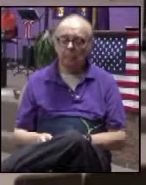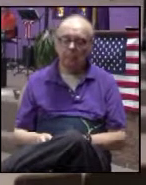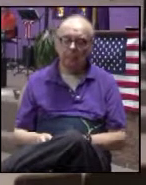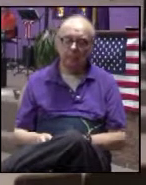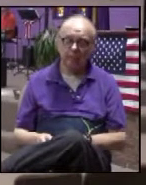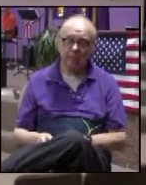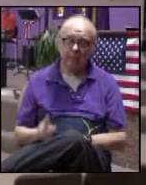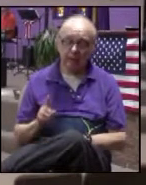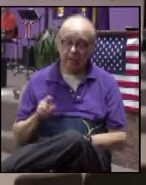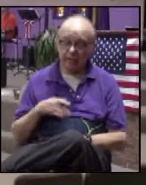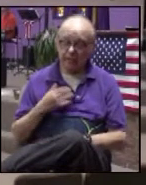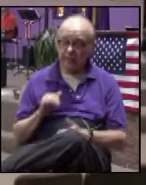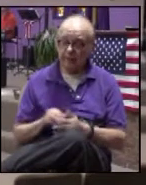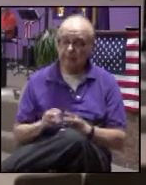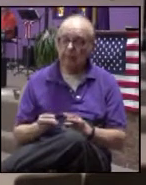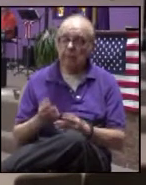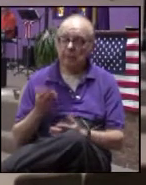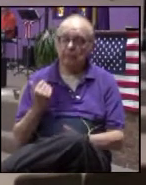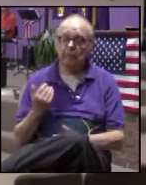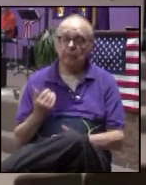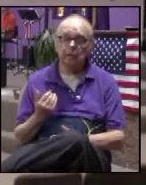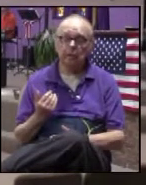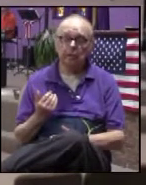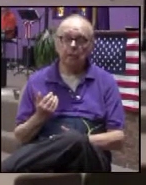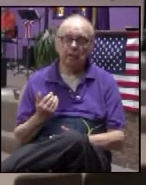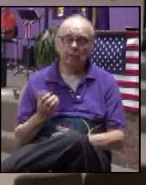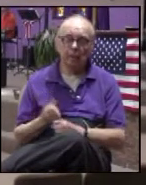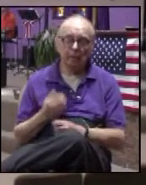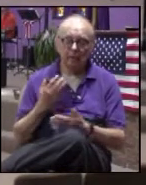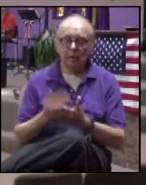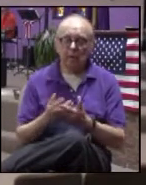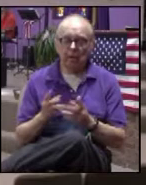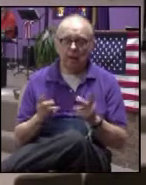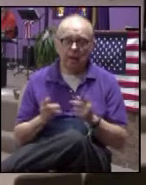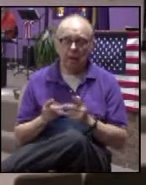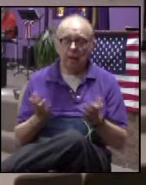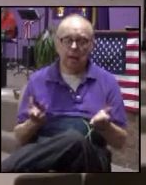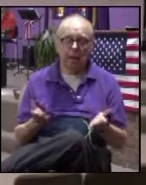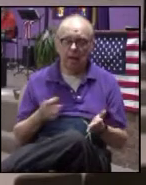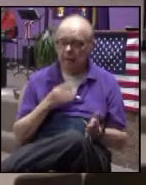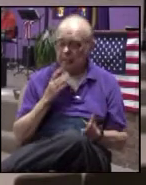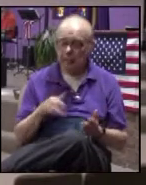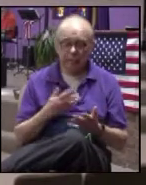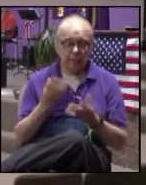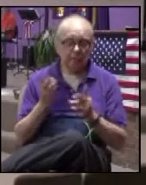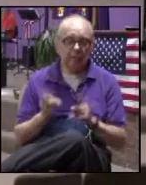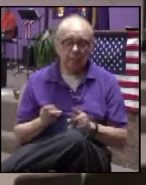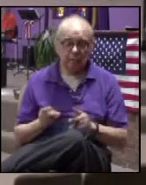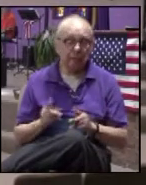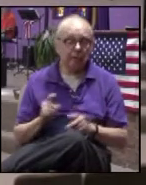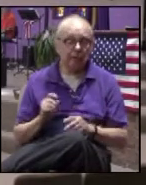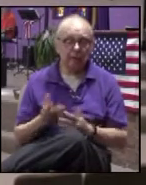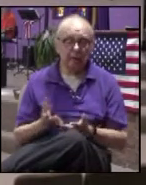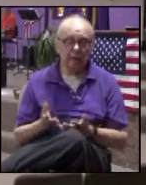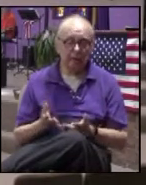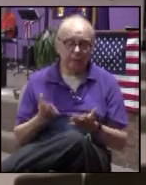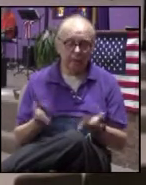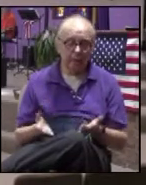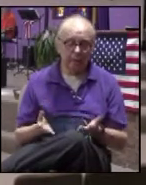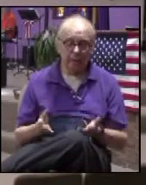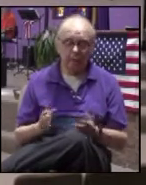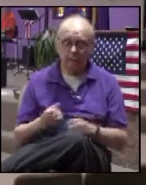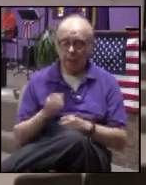you ever felt that way in your life? You ever got to the place and point where it doesn't feel like anybody wants you or needs you? And here, the creator